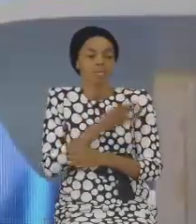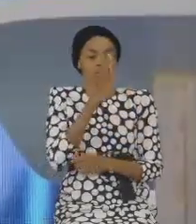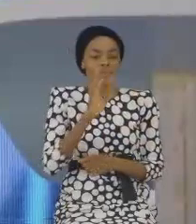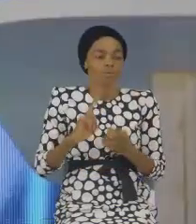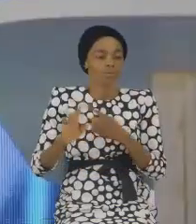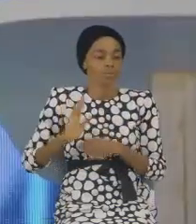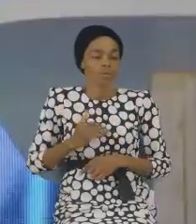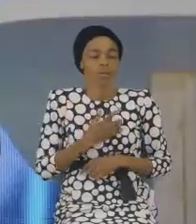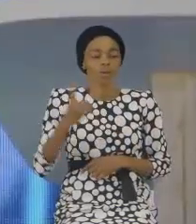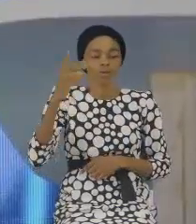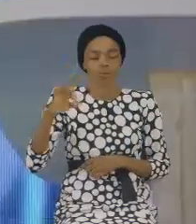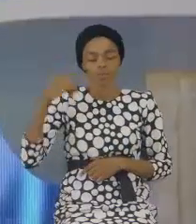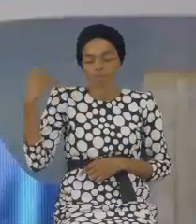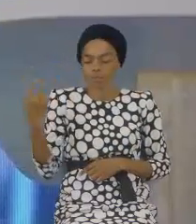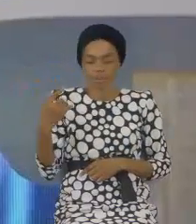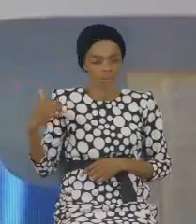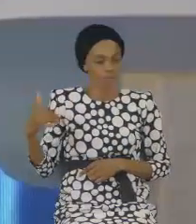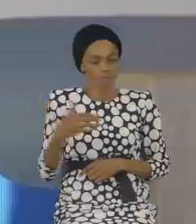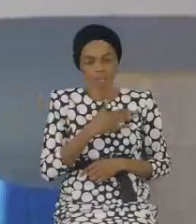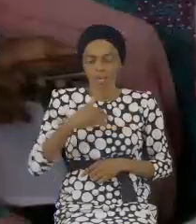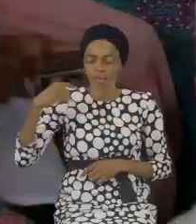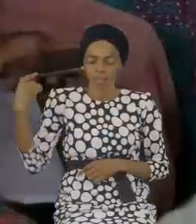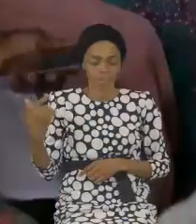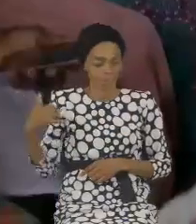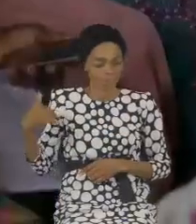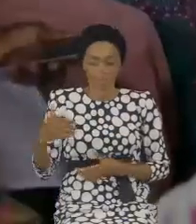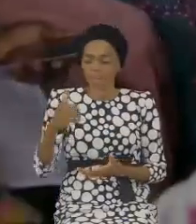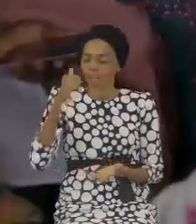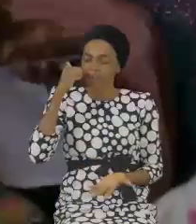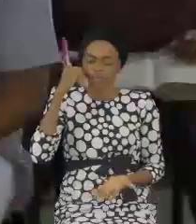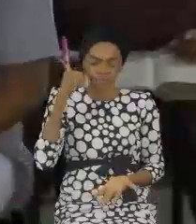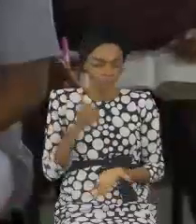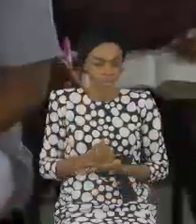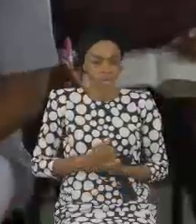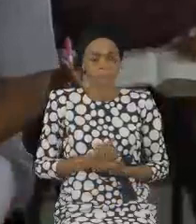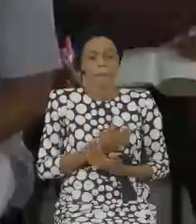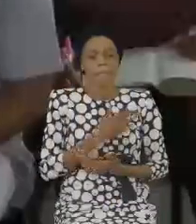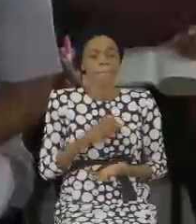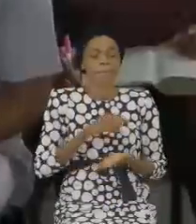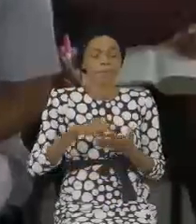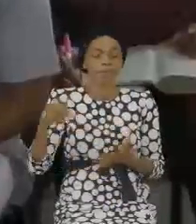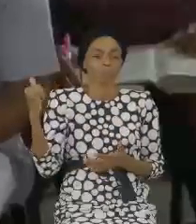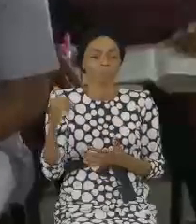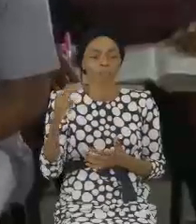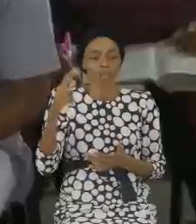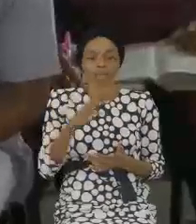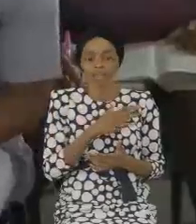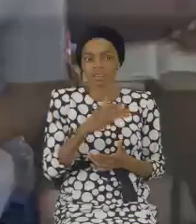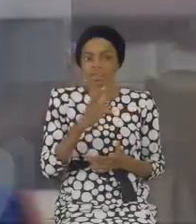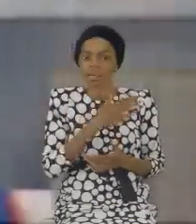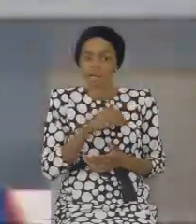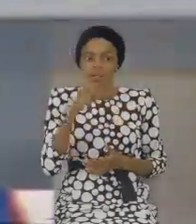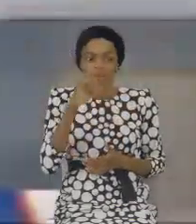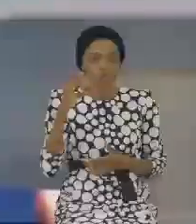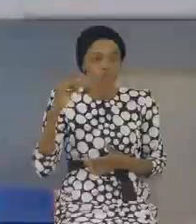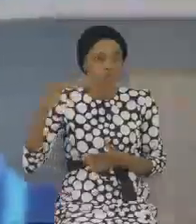our God forever and ever. Amen. And then in verse 13, it says, in verse 13, and one